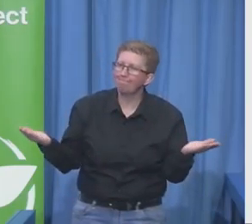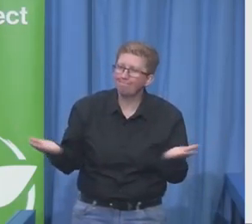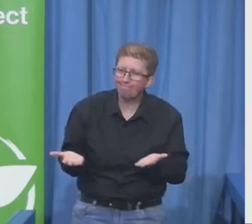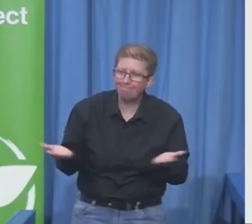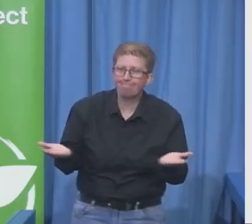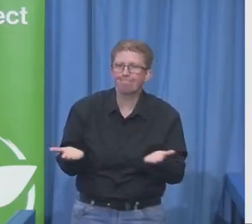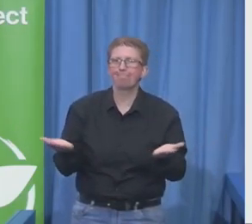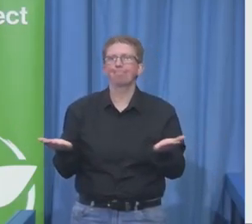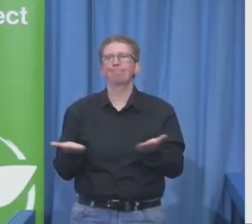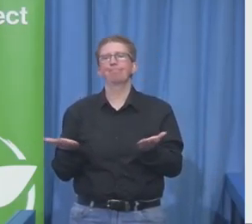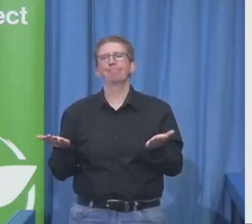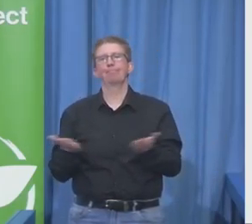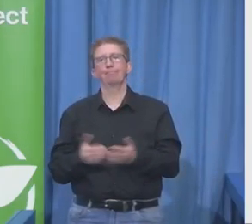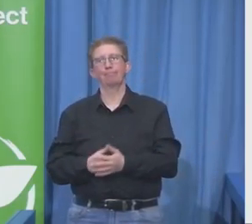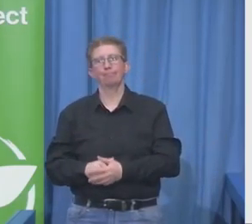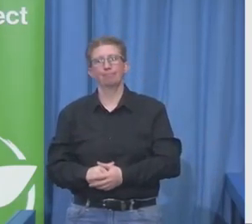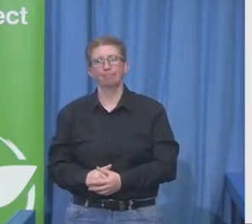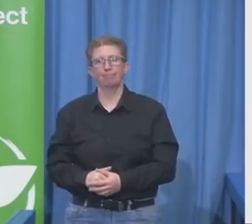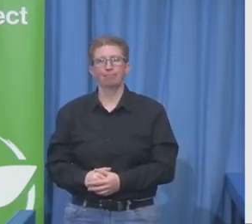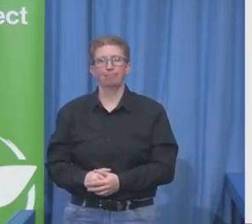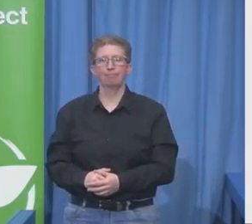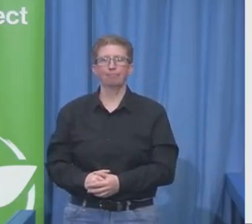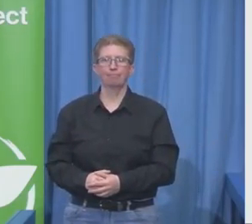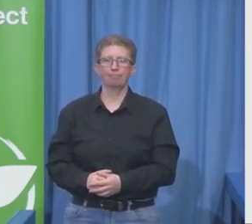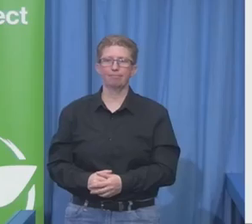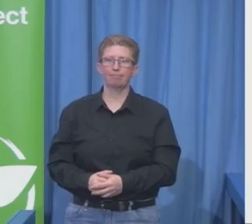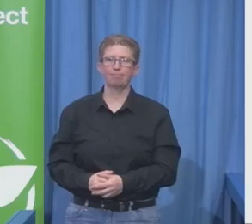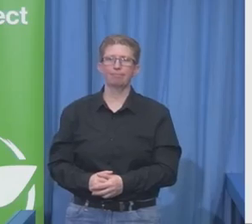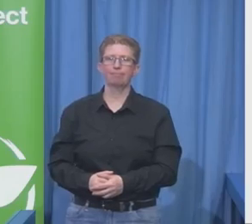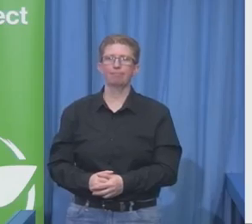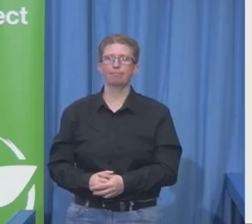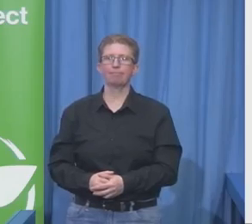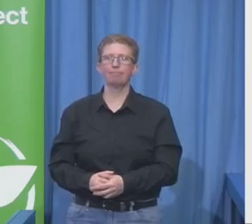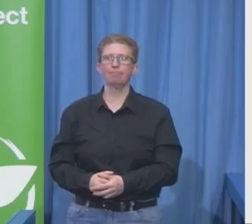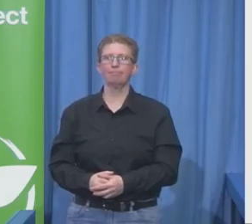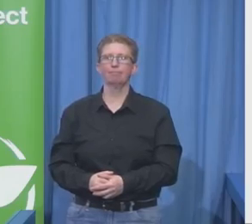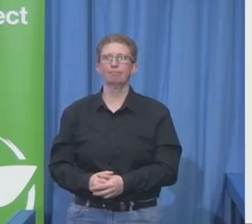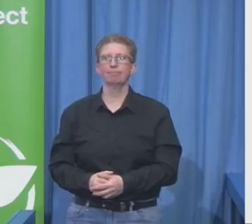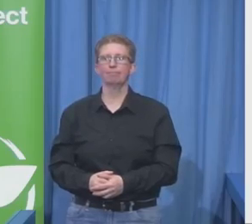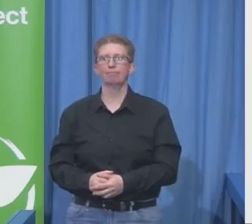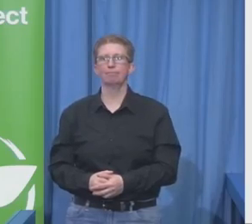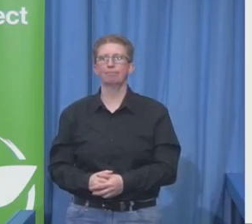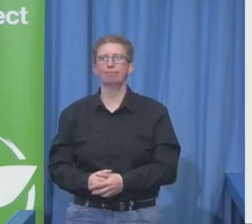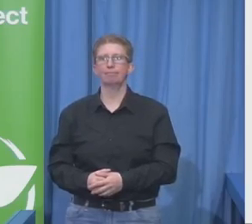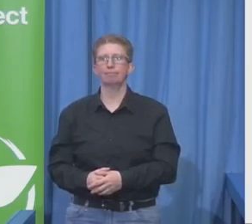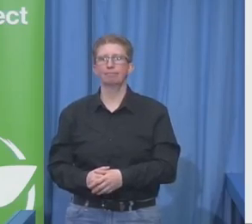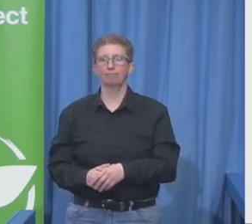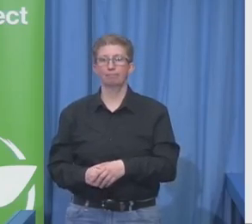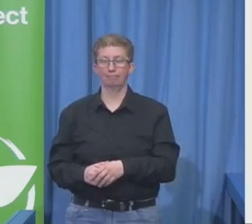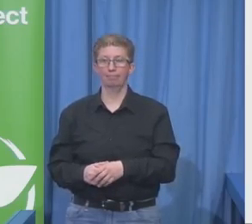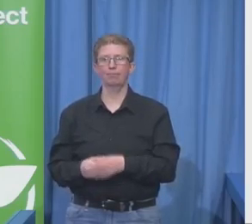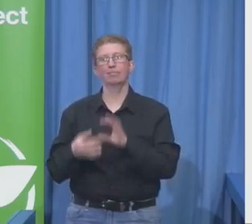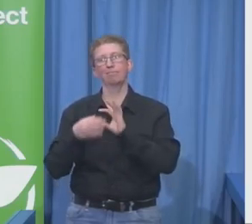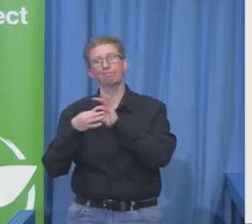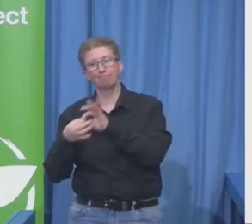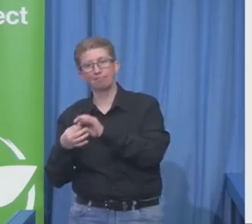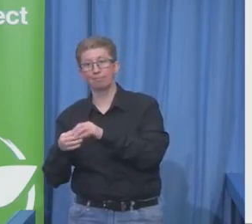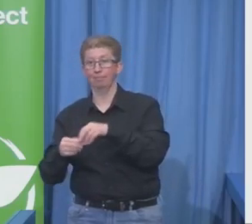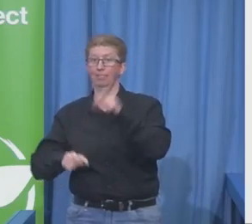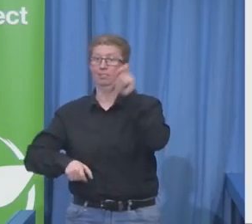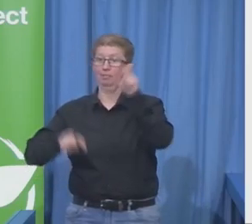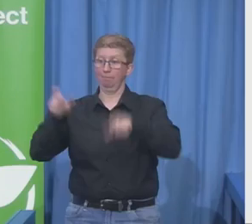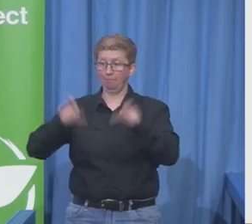imperative for employees, candidates, stakeholders, and customers. AND has experience working with large